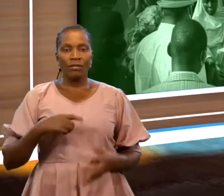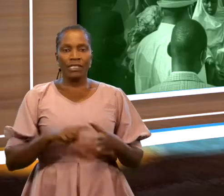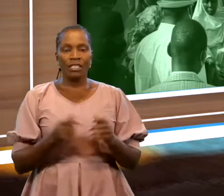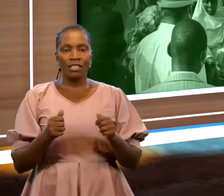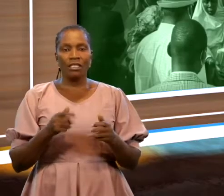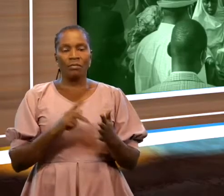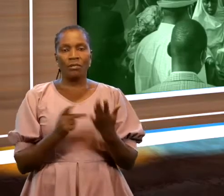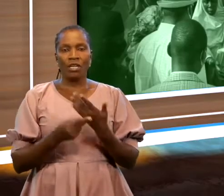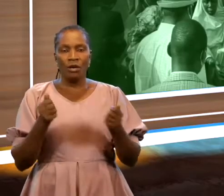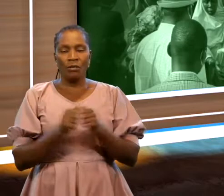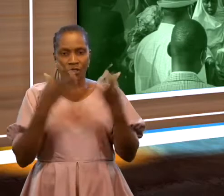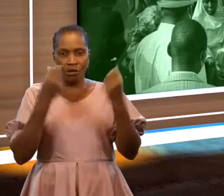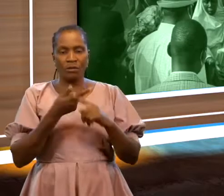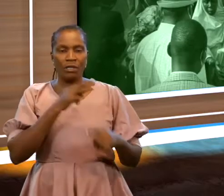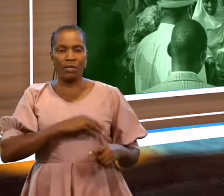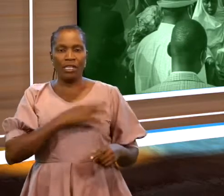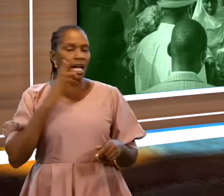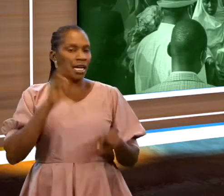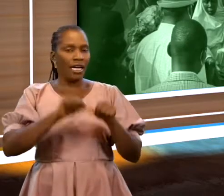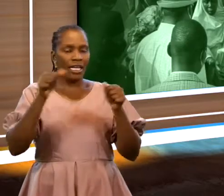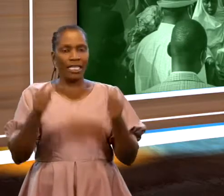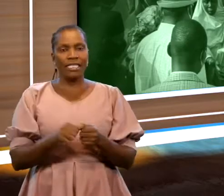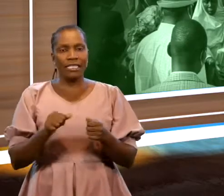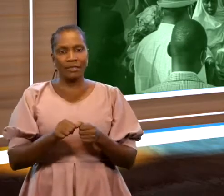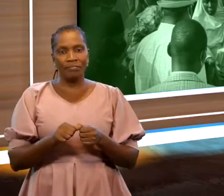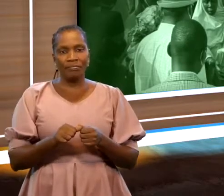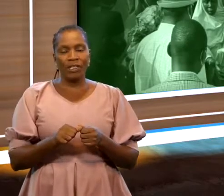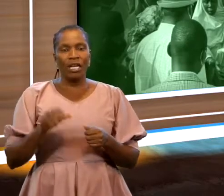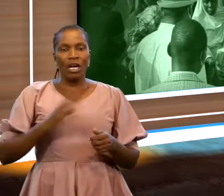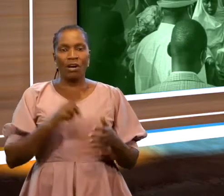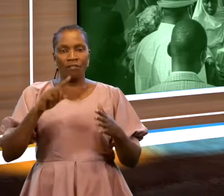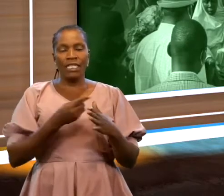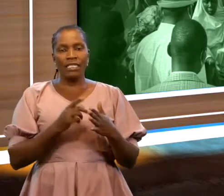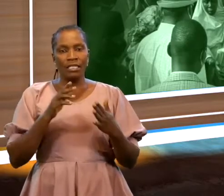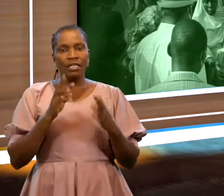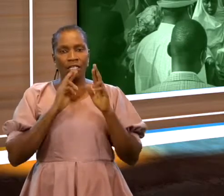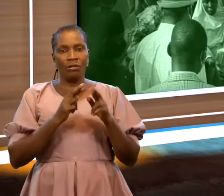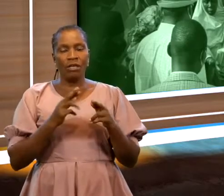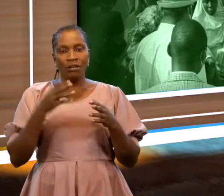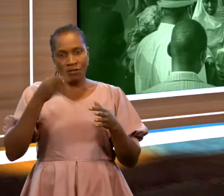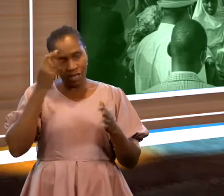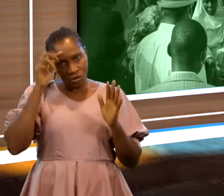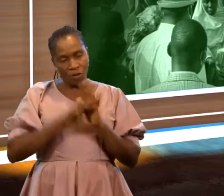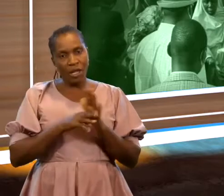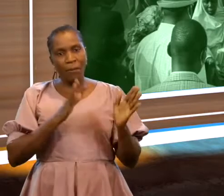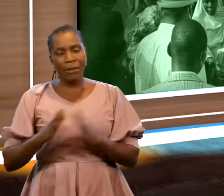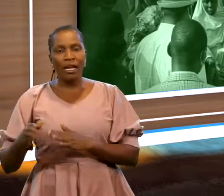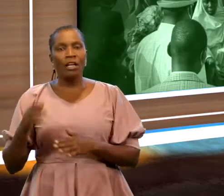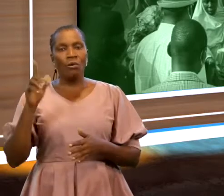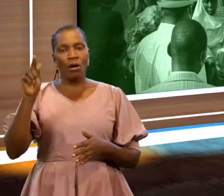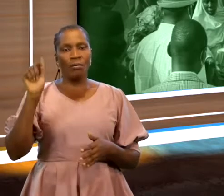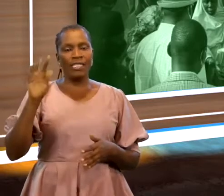We begin the program with news from the ministry and her agencies. Our first report, federal government's